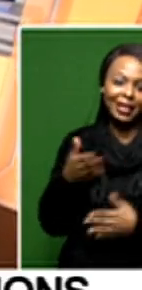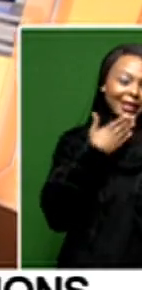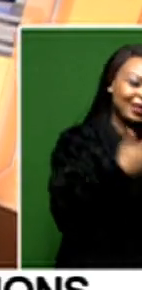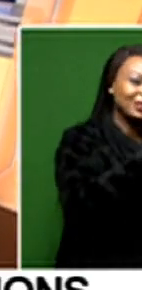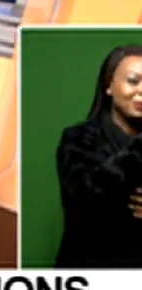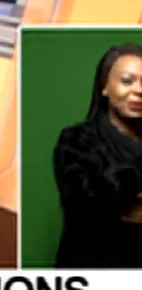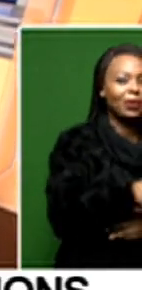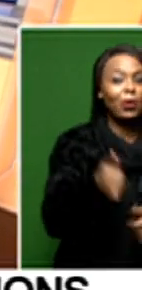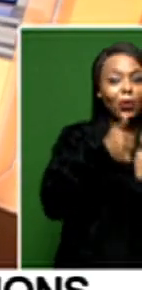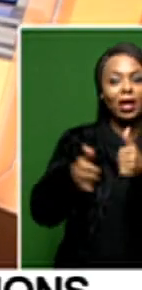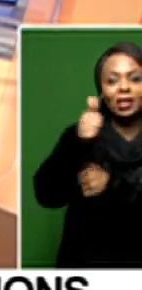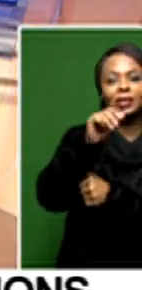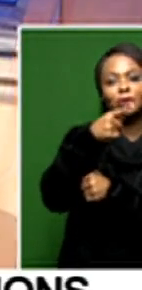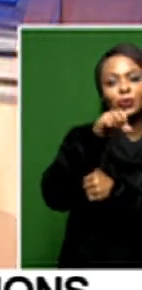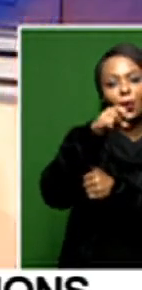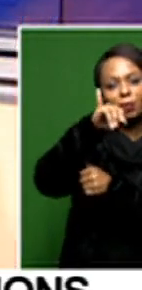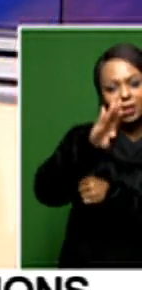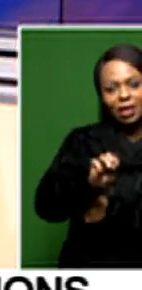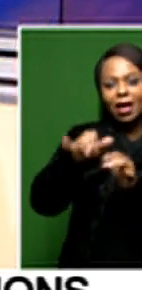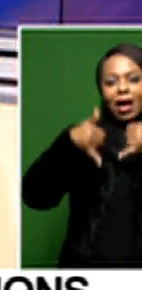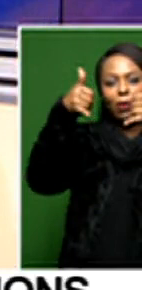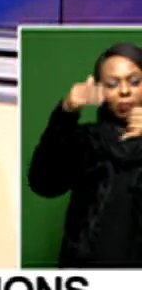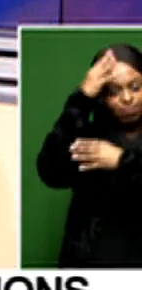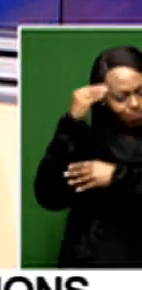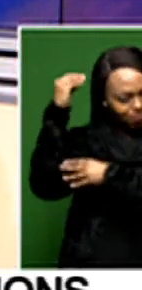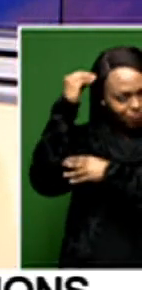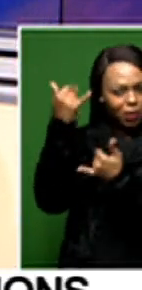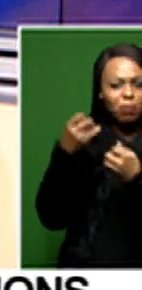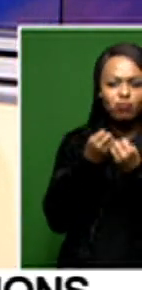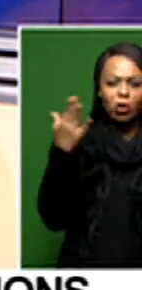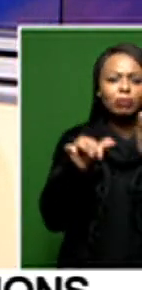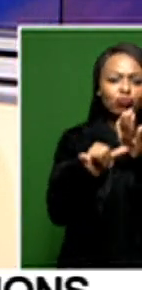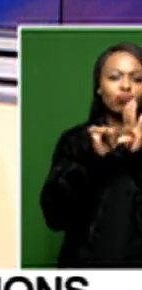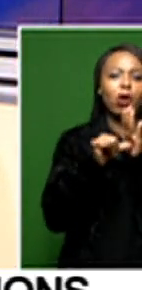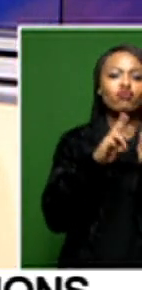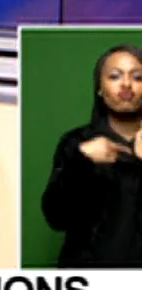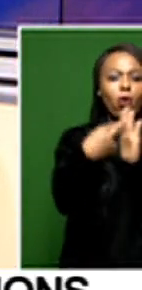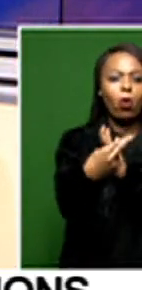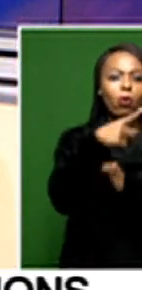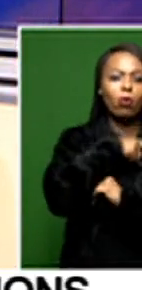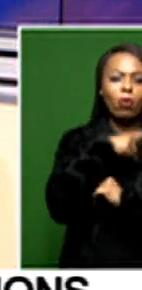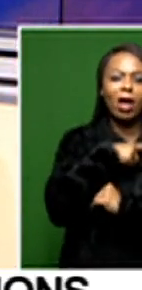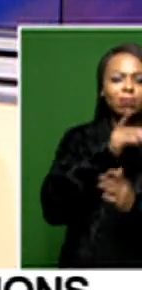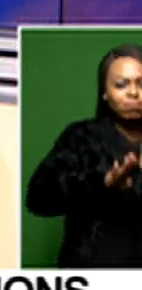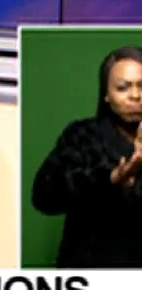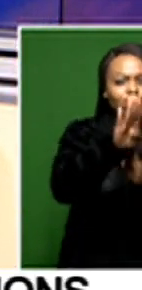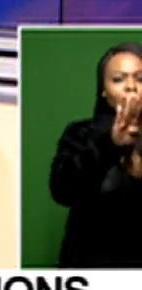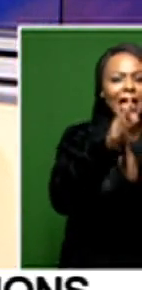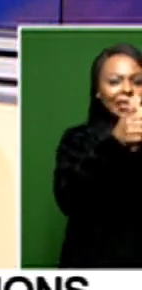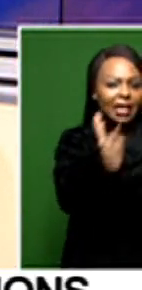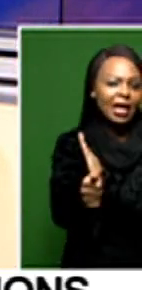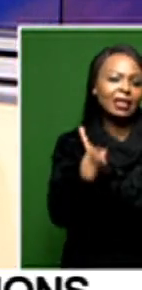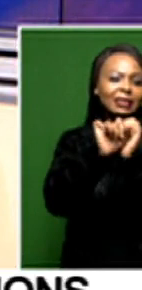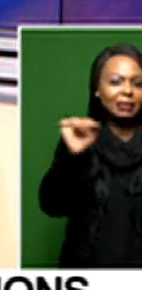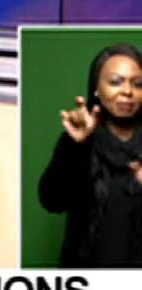The Royalty Soapie Awards acknowledges the extensive role that soapies play within society and aims to nurture and grow talent by